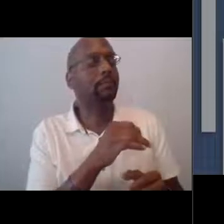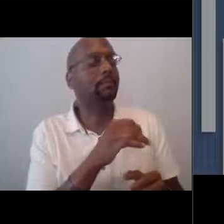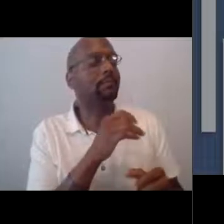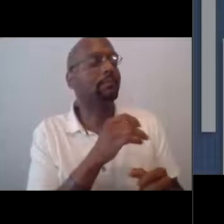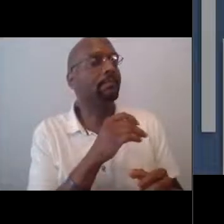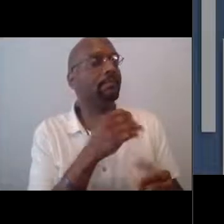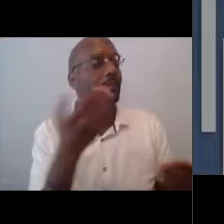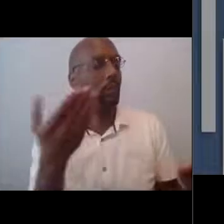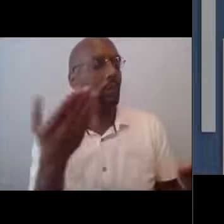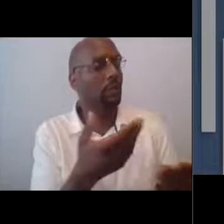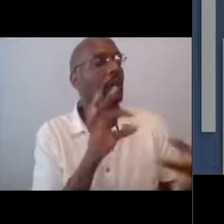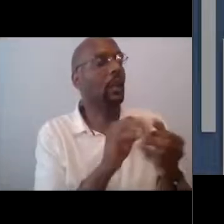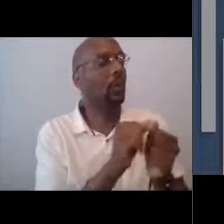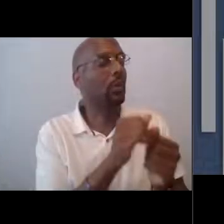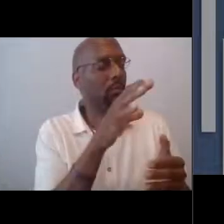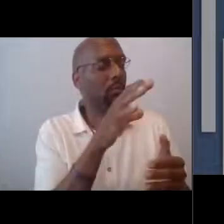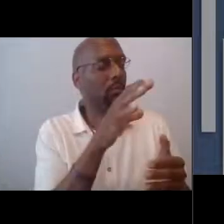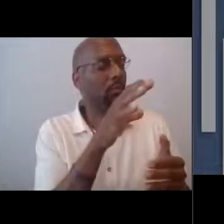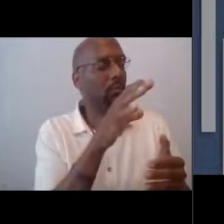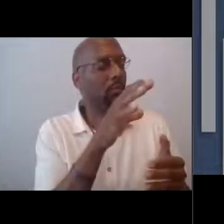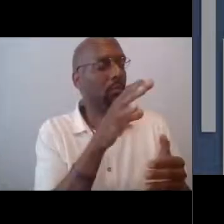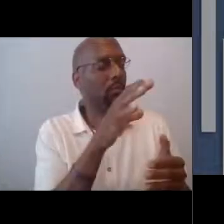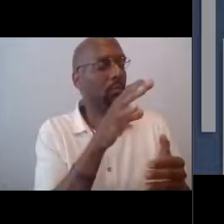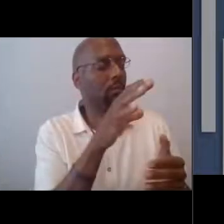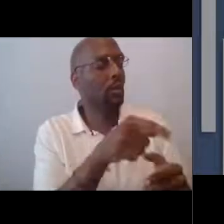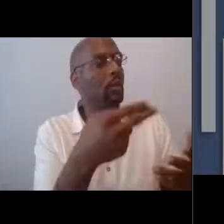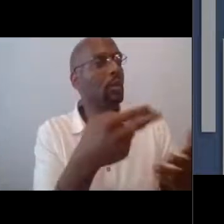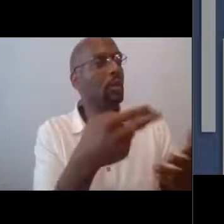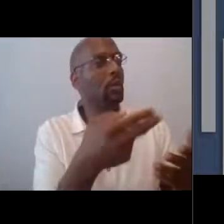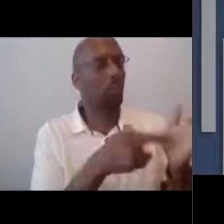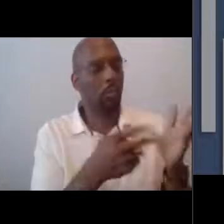you for that, Commissioner Gardino.